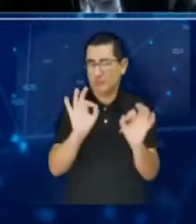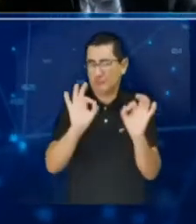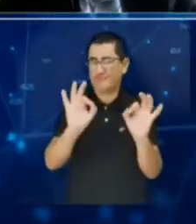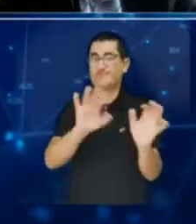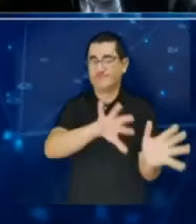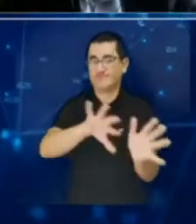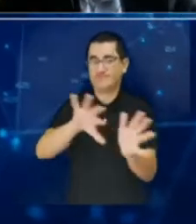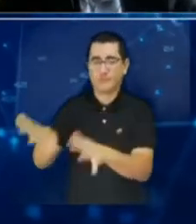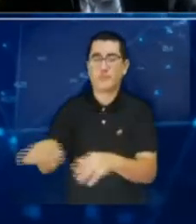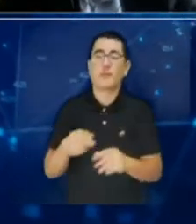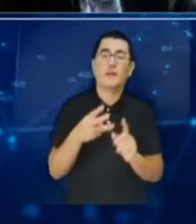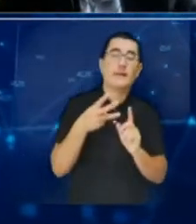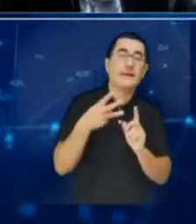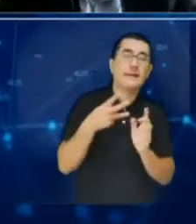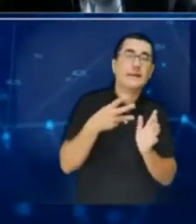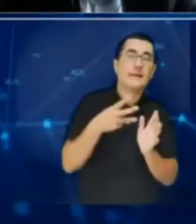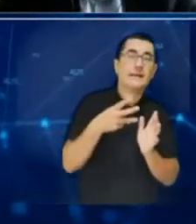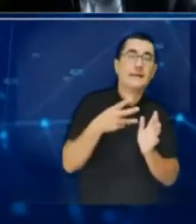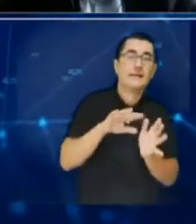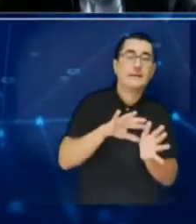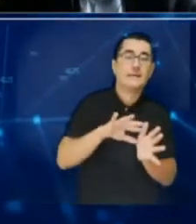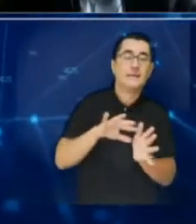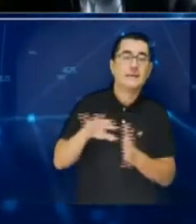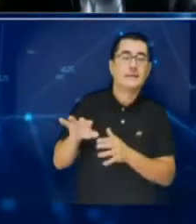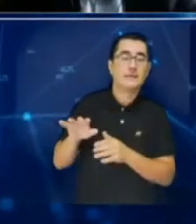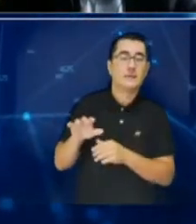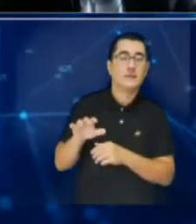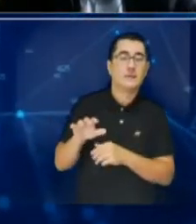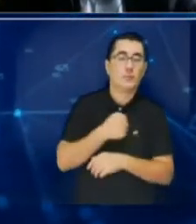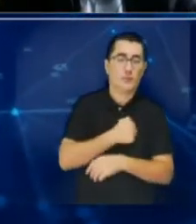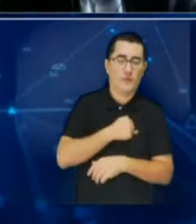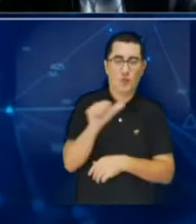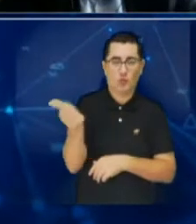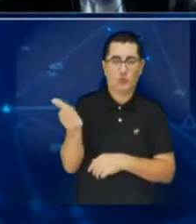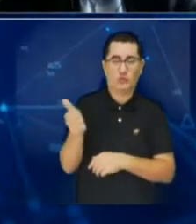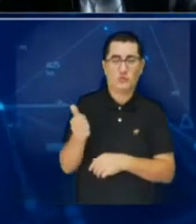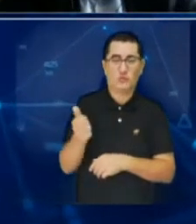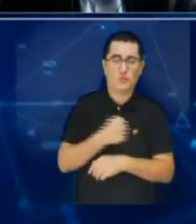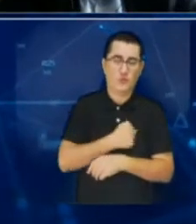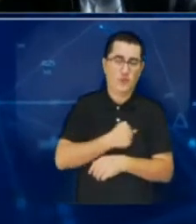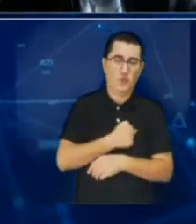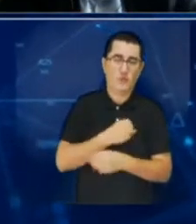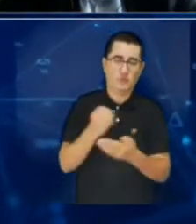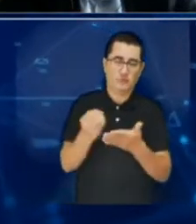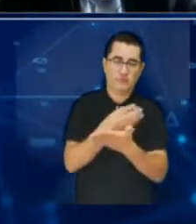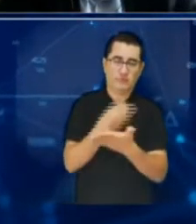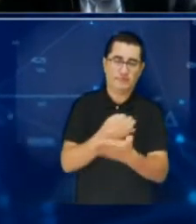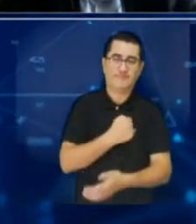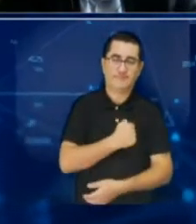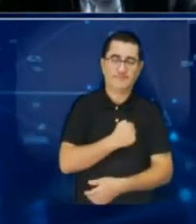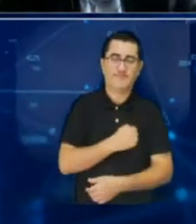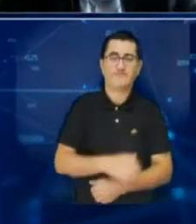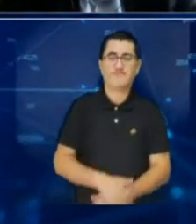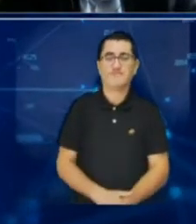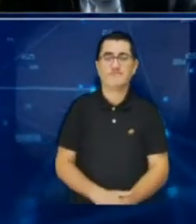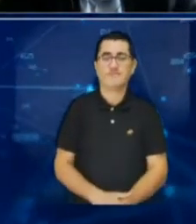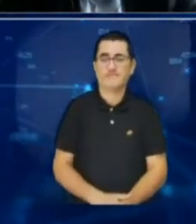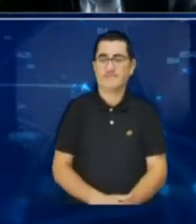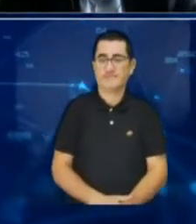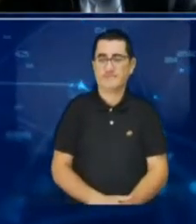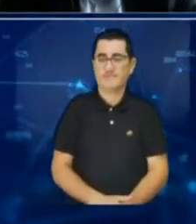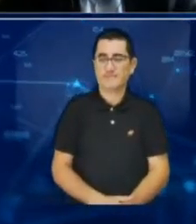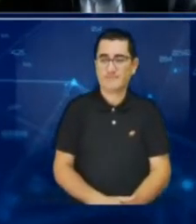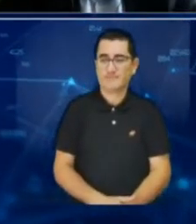determine, the Civil Aviation Aeronautics Authority. Next one.